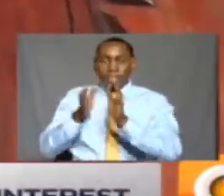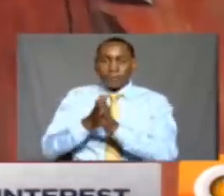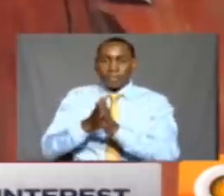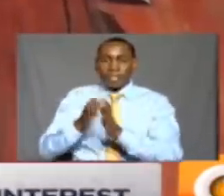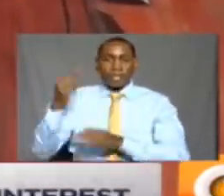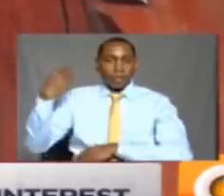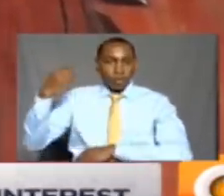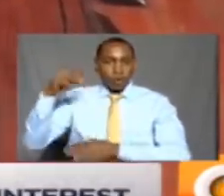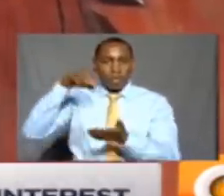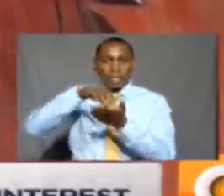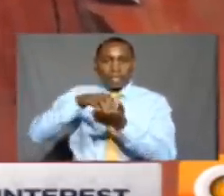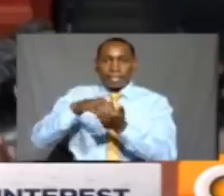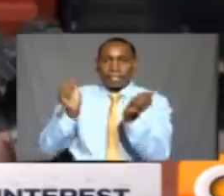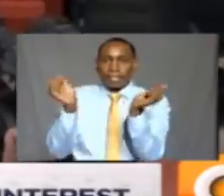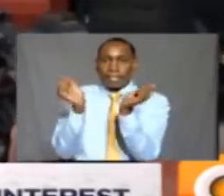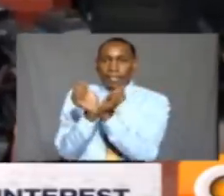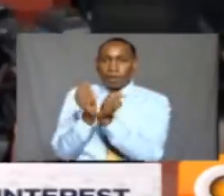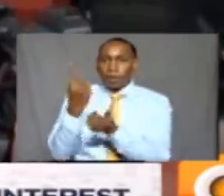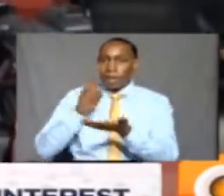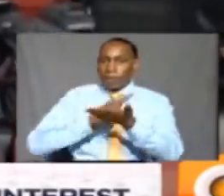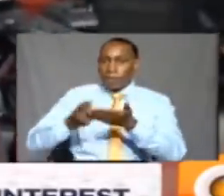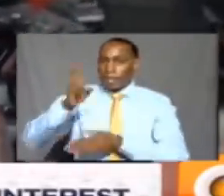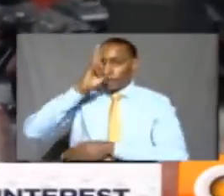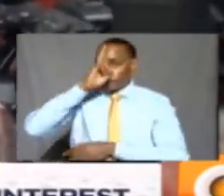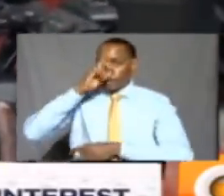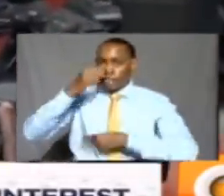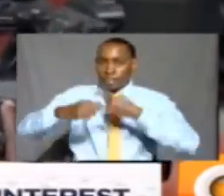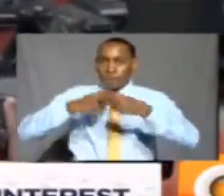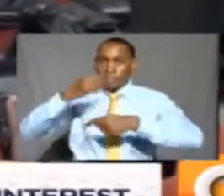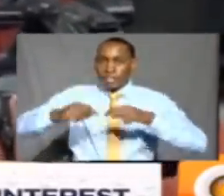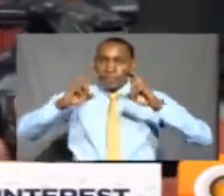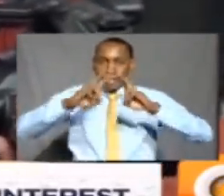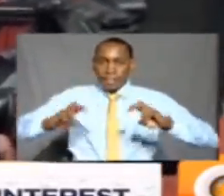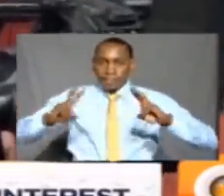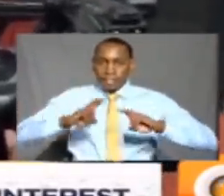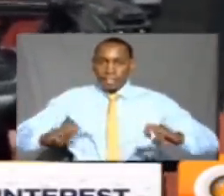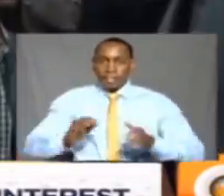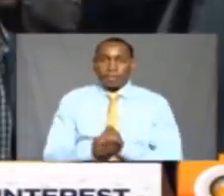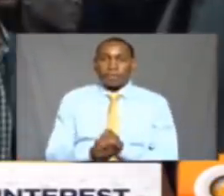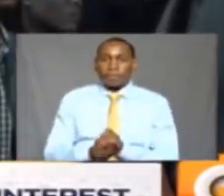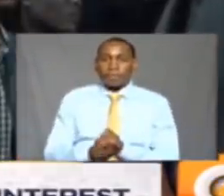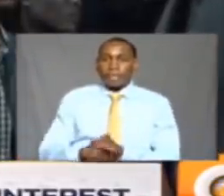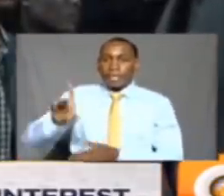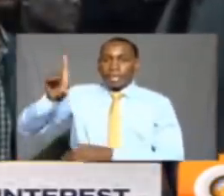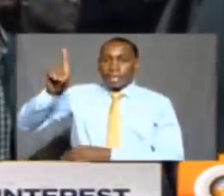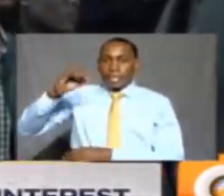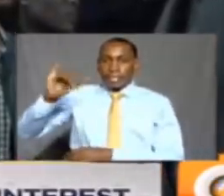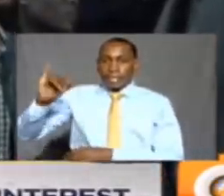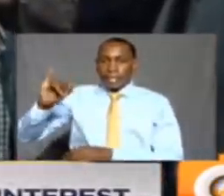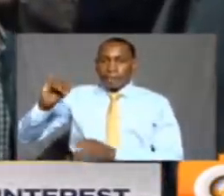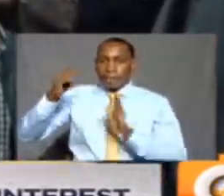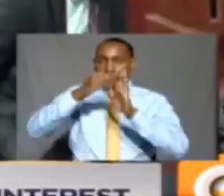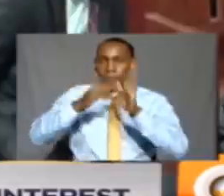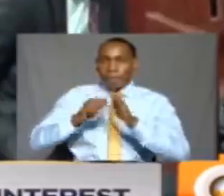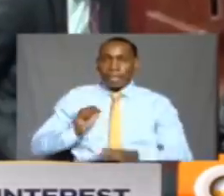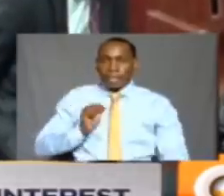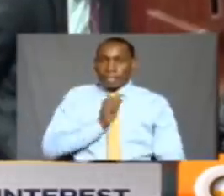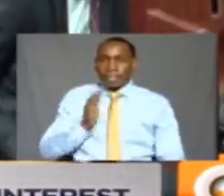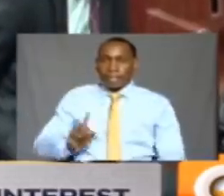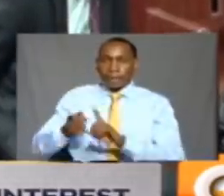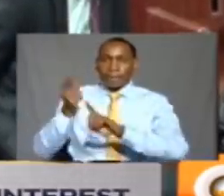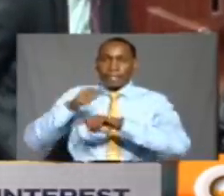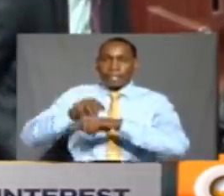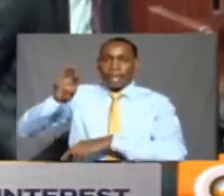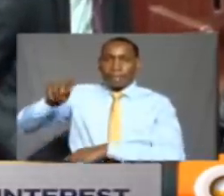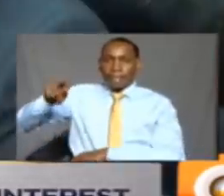supposed gold were detained for a week to allow police to conclude their probe. This as the DCI profiled the senator, the first-time MP from